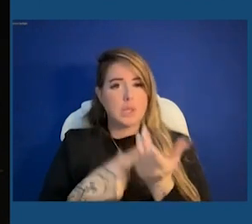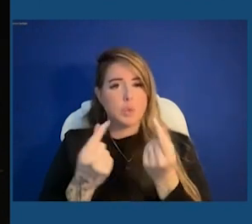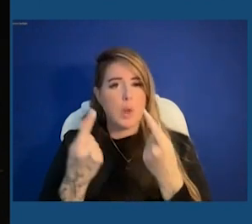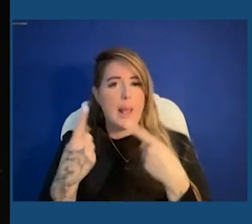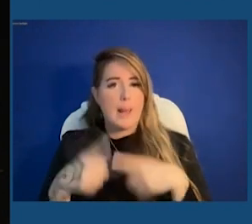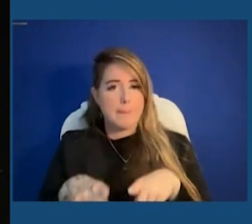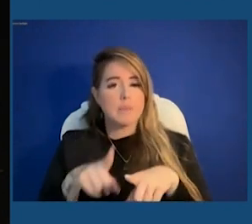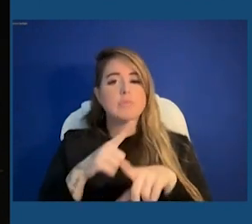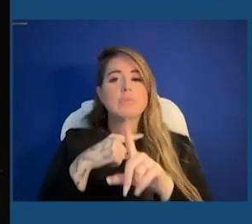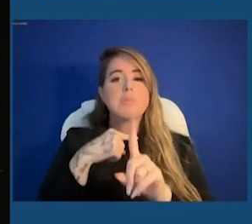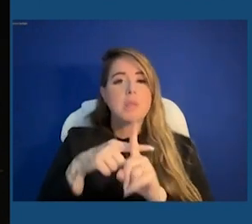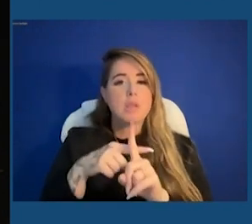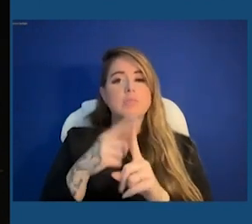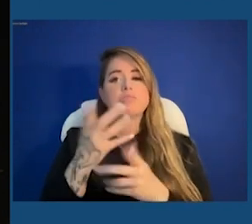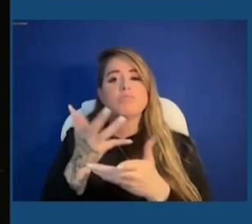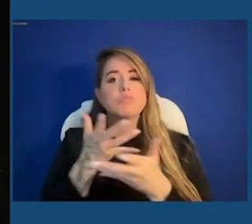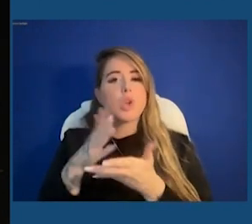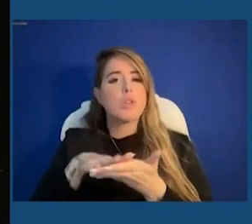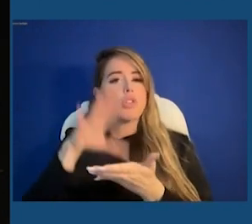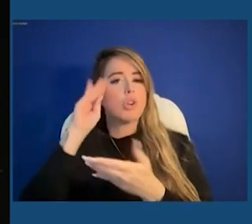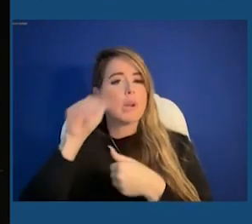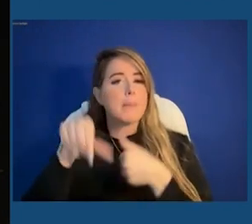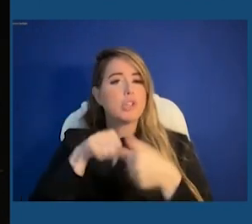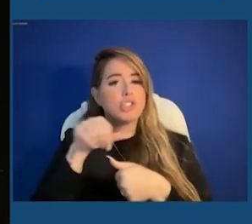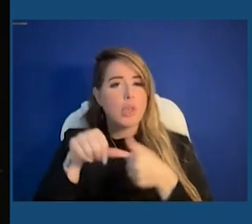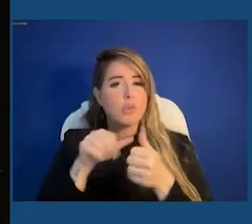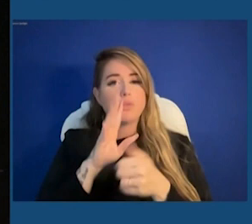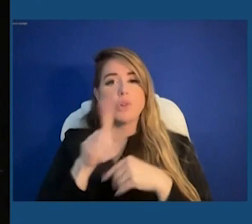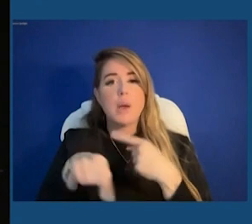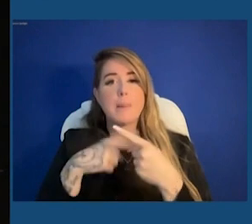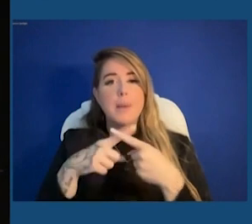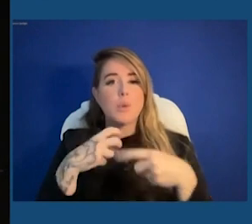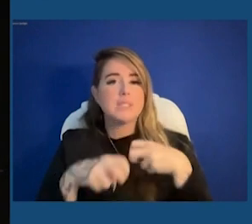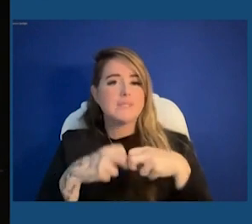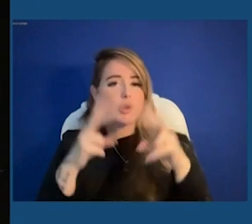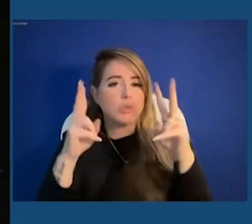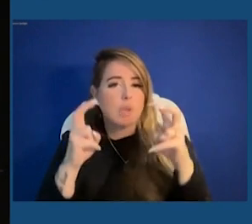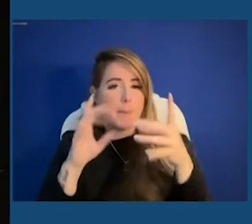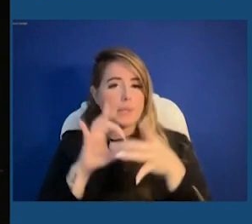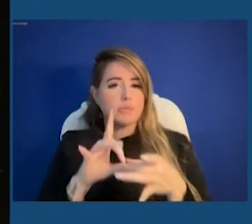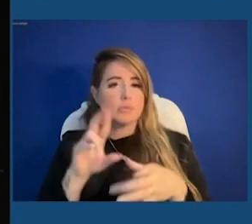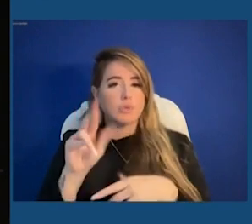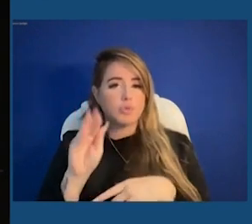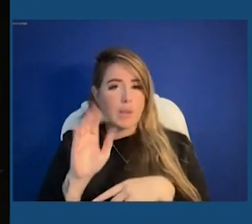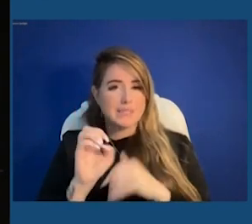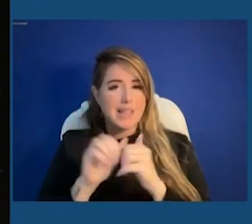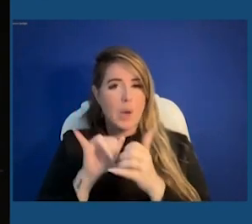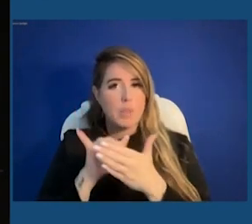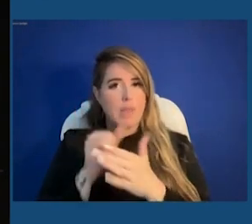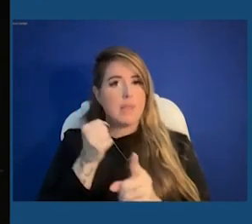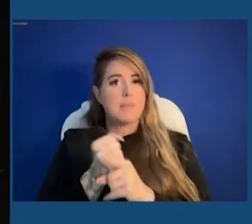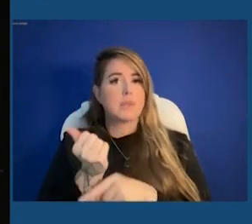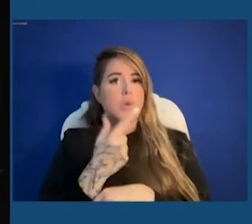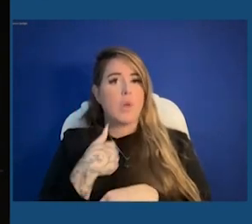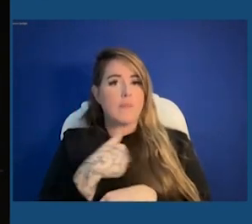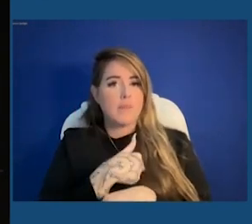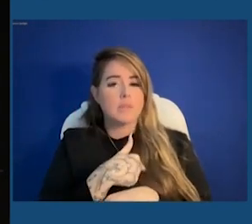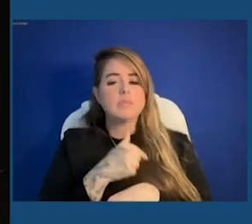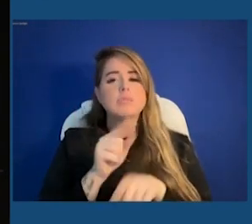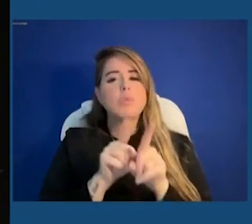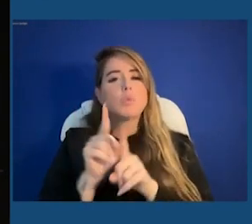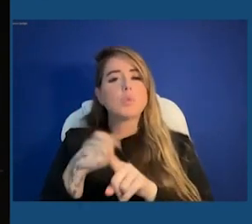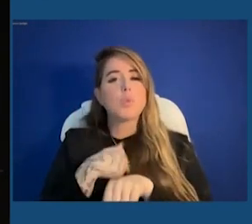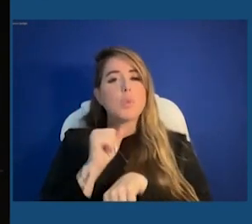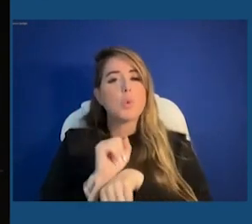get to know one another, to talk about the difficult topic of race and how it affects us all, and to work on